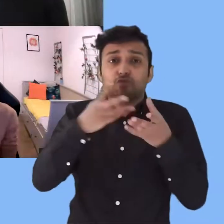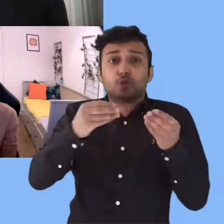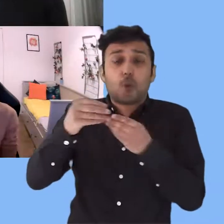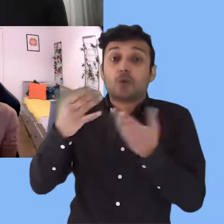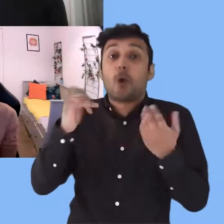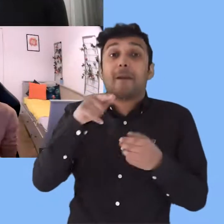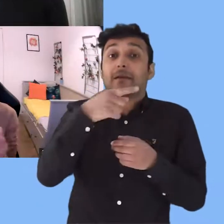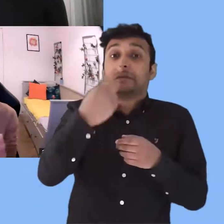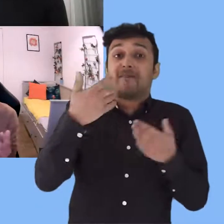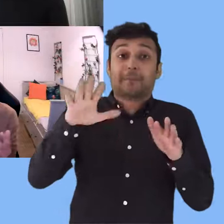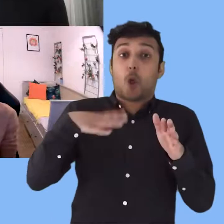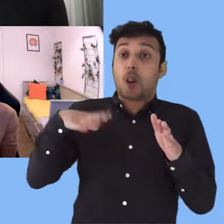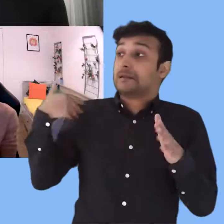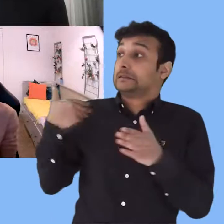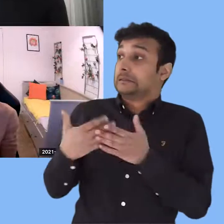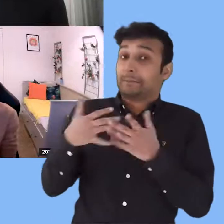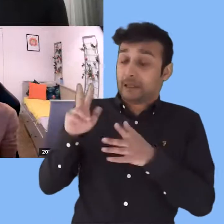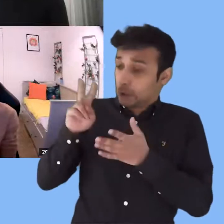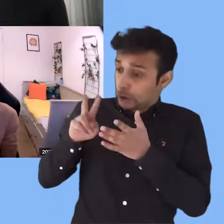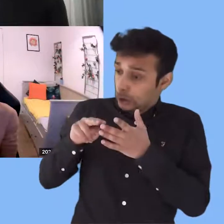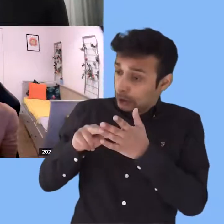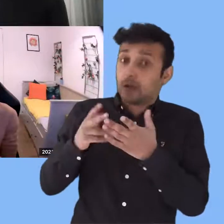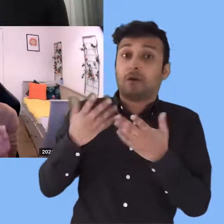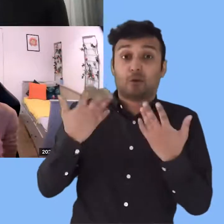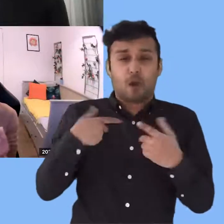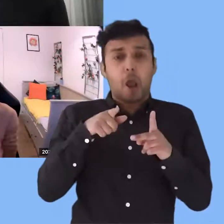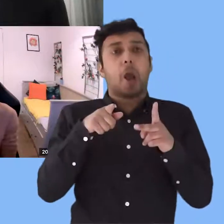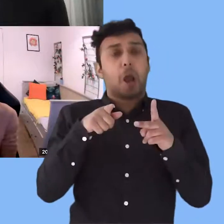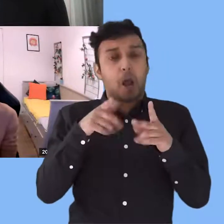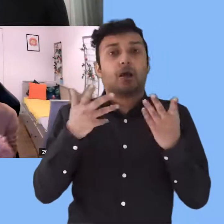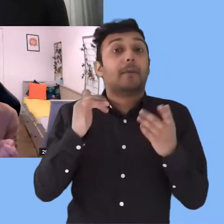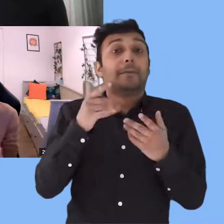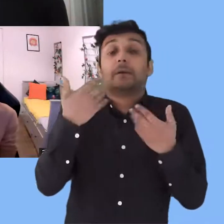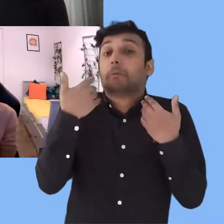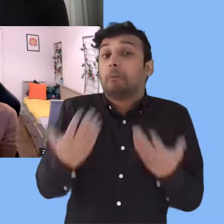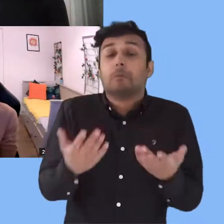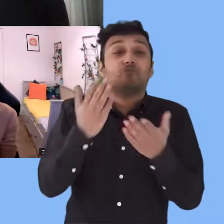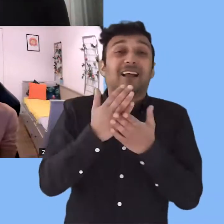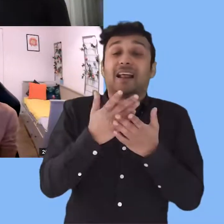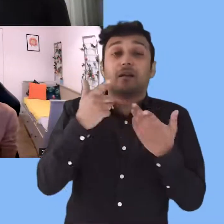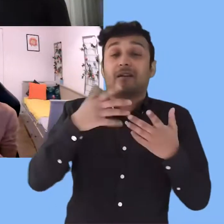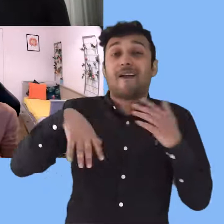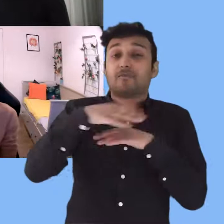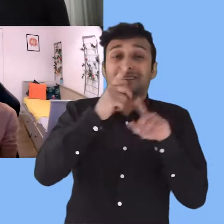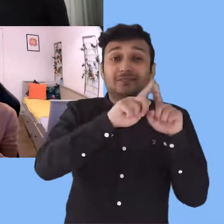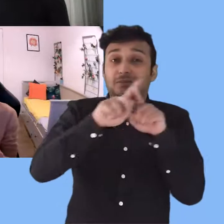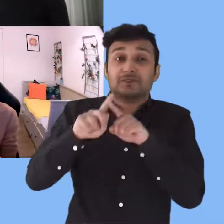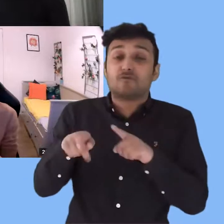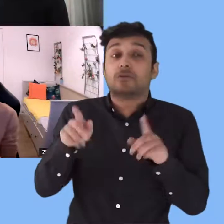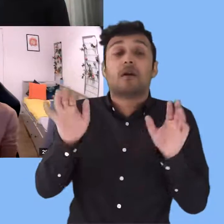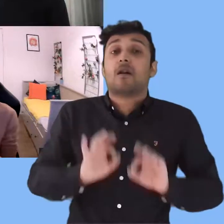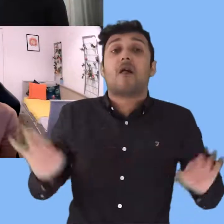it wrong. There's no perfect anti-racist person. We really need to keep that in mind as we take these conversations forward. But as long as we're doing it with the